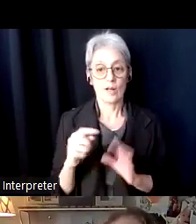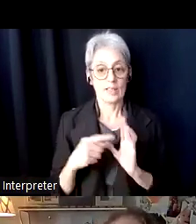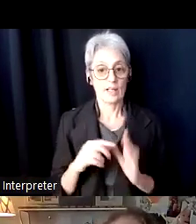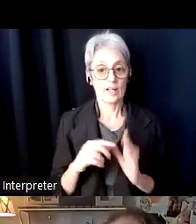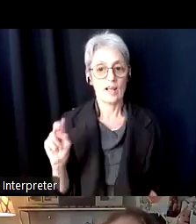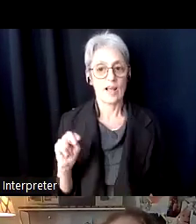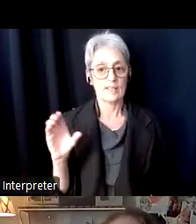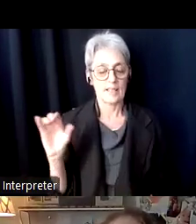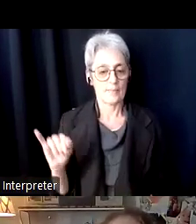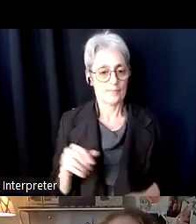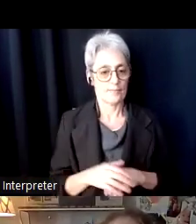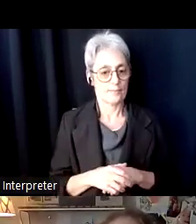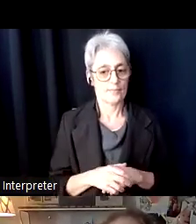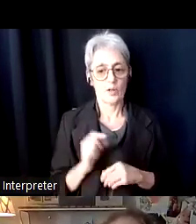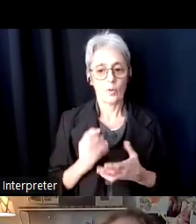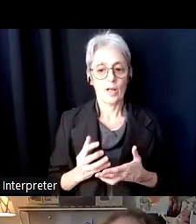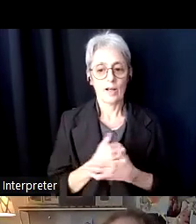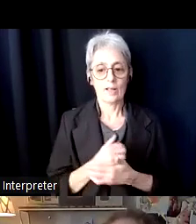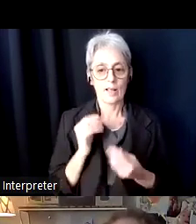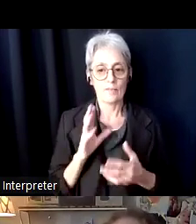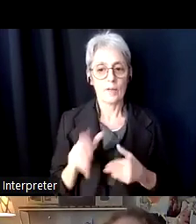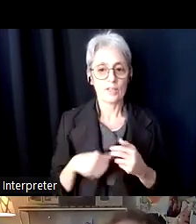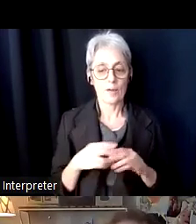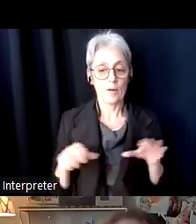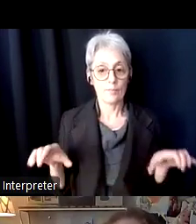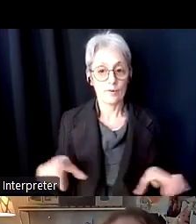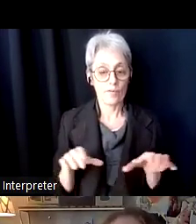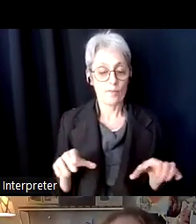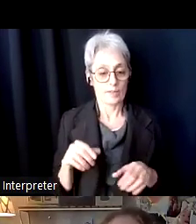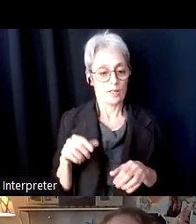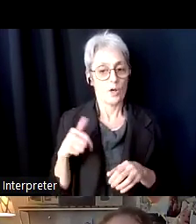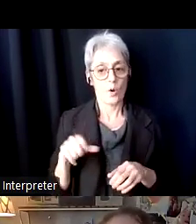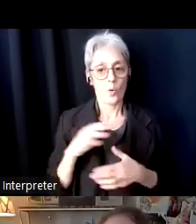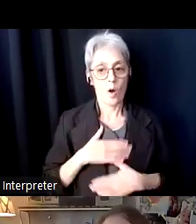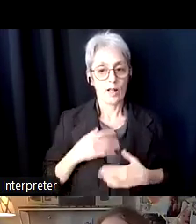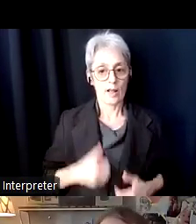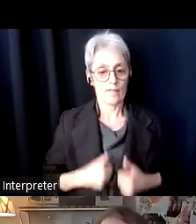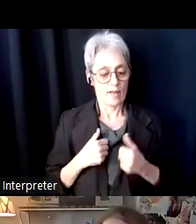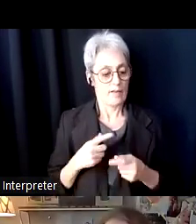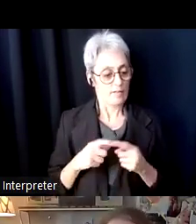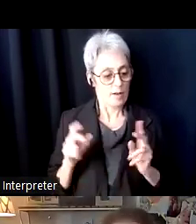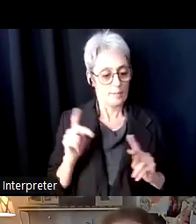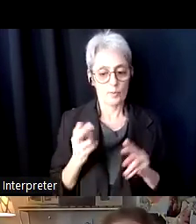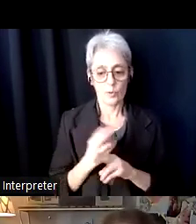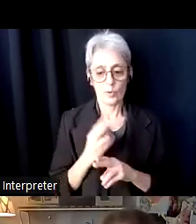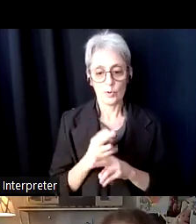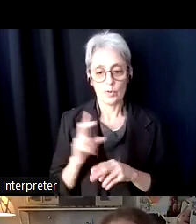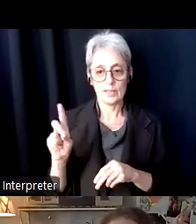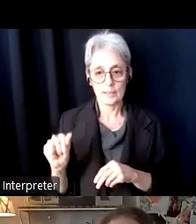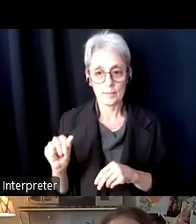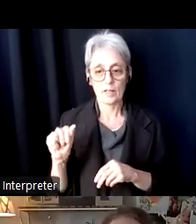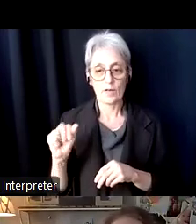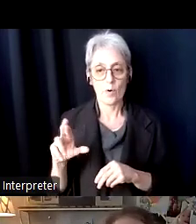NCI tools collect data on performance and quality of life directly from people who use disability and/or aging service